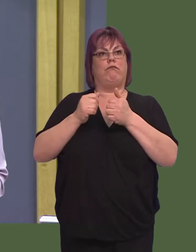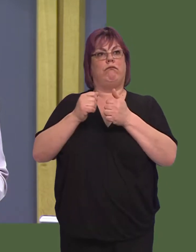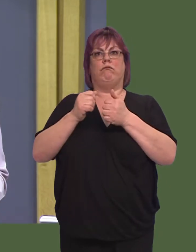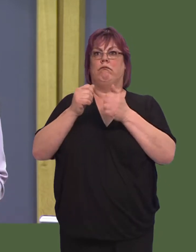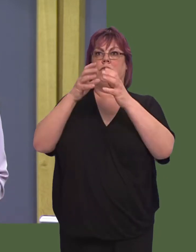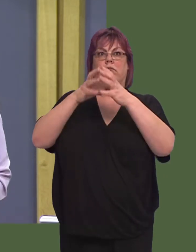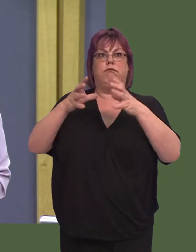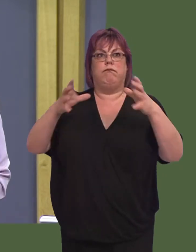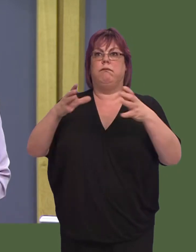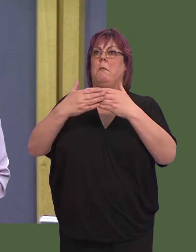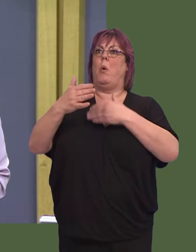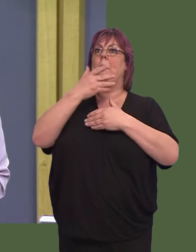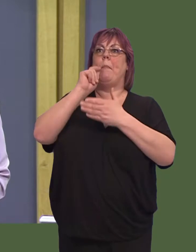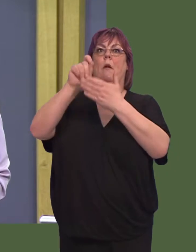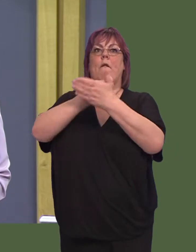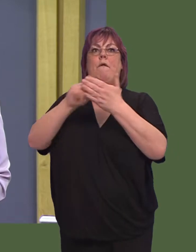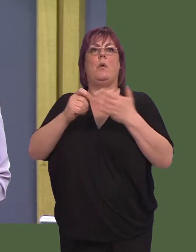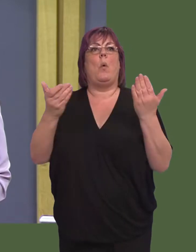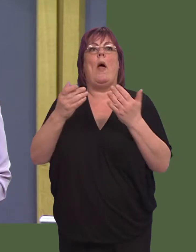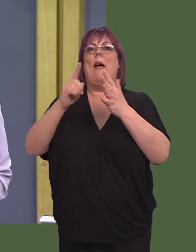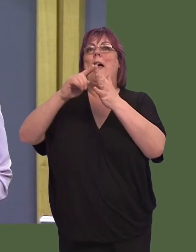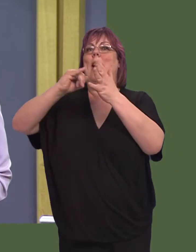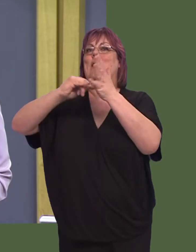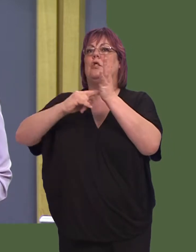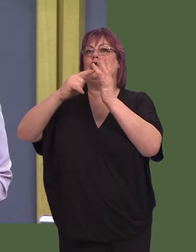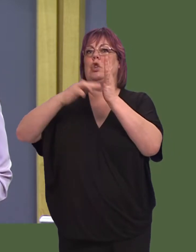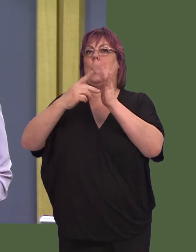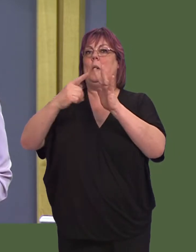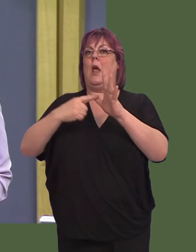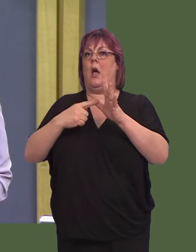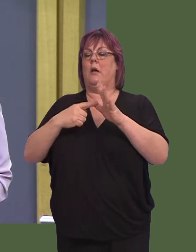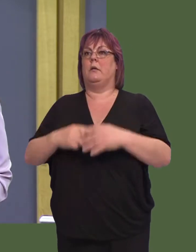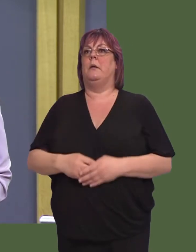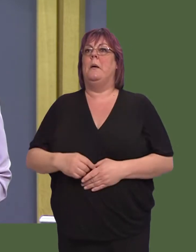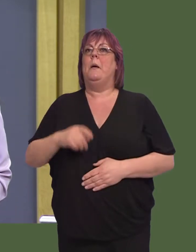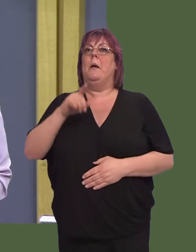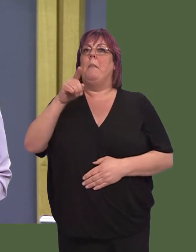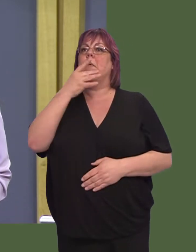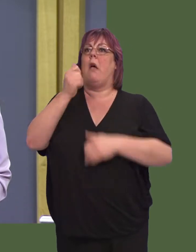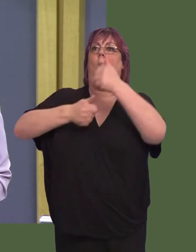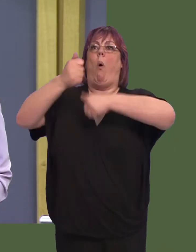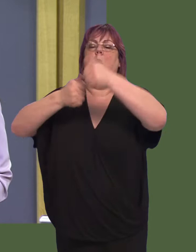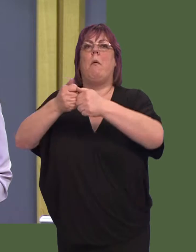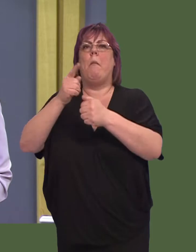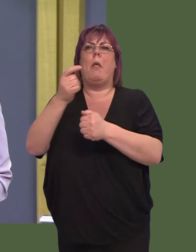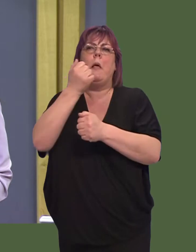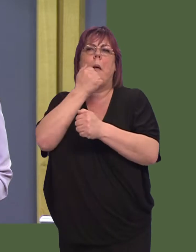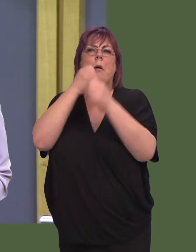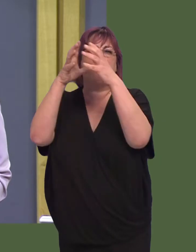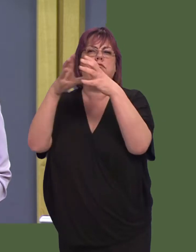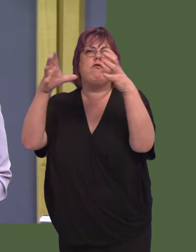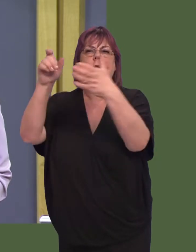turnout, but actually looking at the experiences of Norway and Estonia, electronic voting actually had little effect in increasing